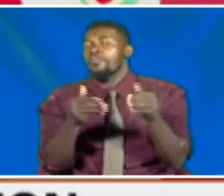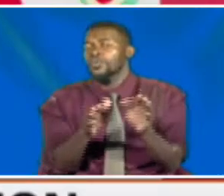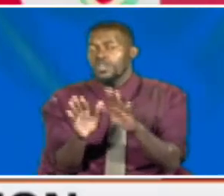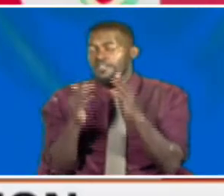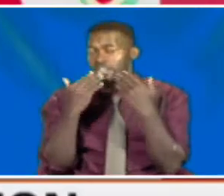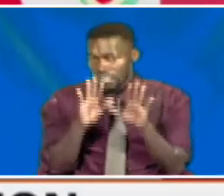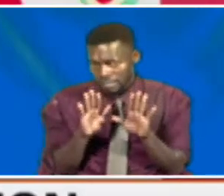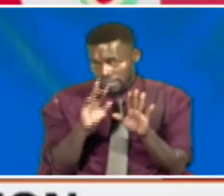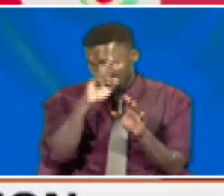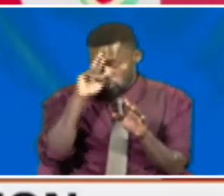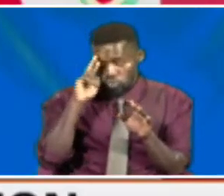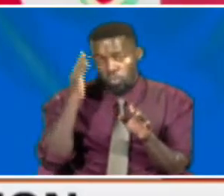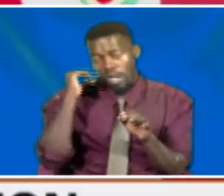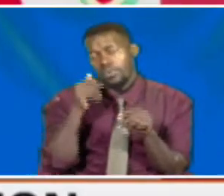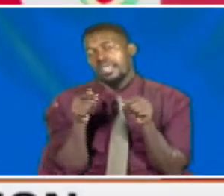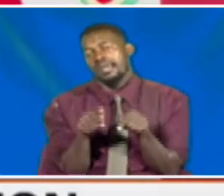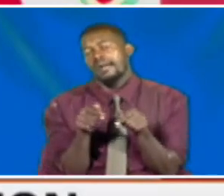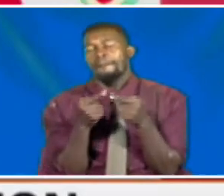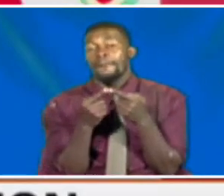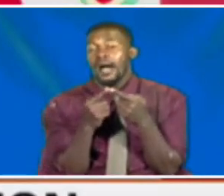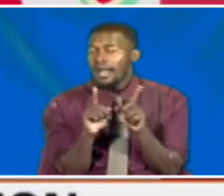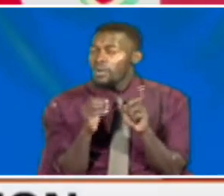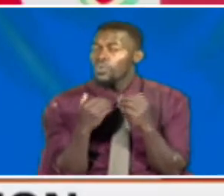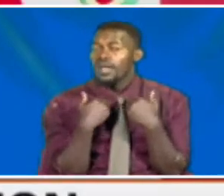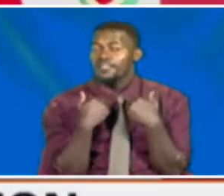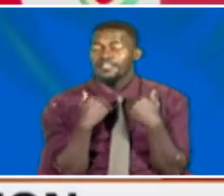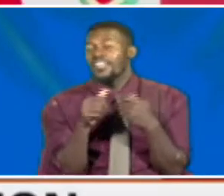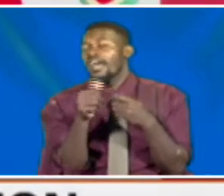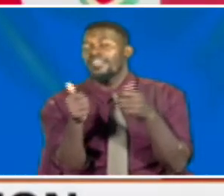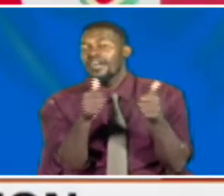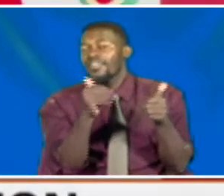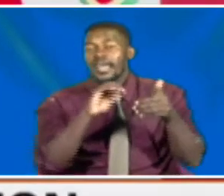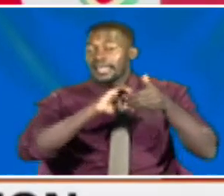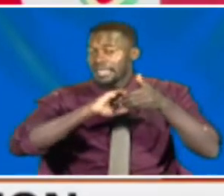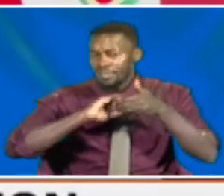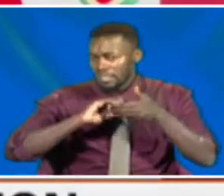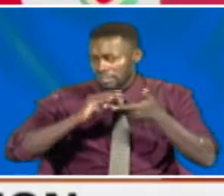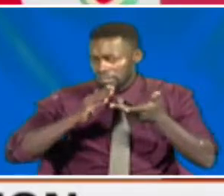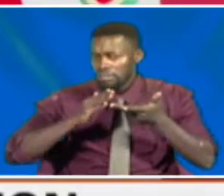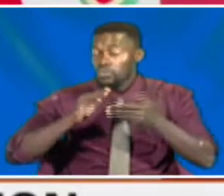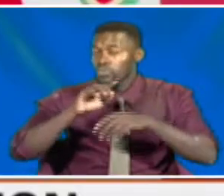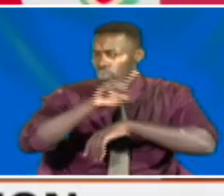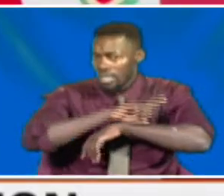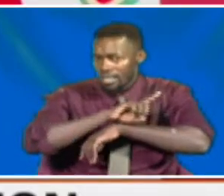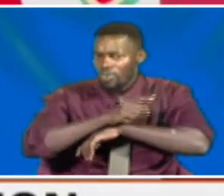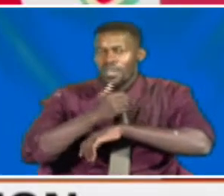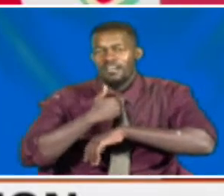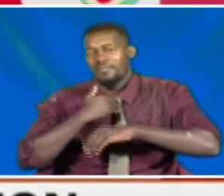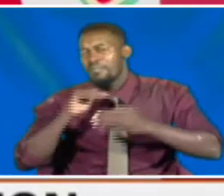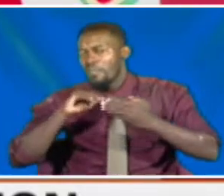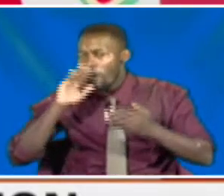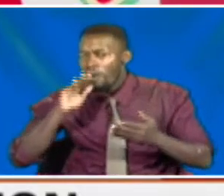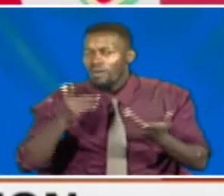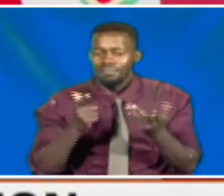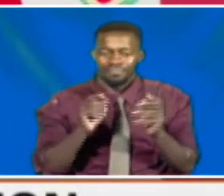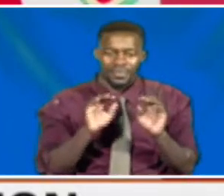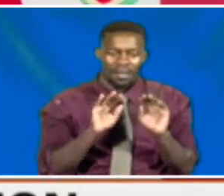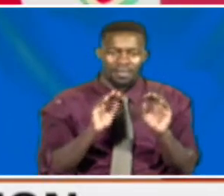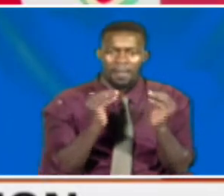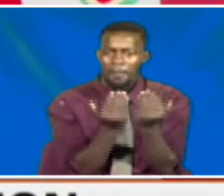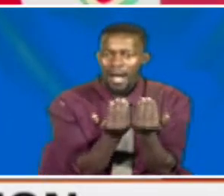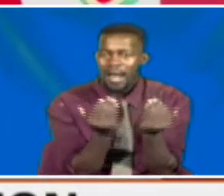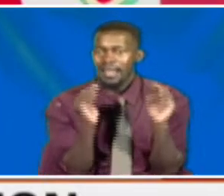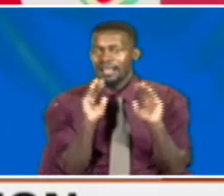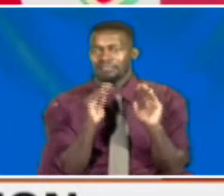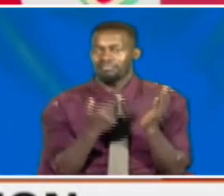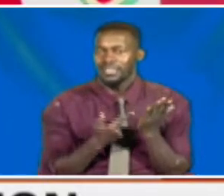to why we are here today. However, we do have other engagements that we've had during the day. We've had a lot of panel discussions talking about AI. Some